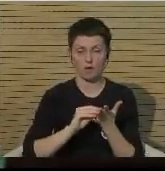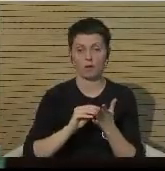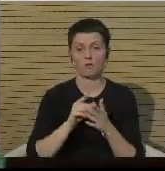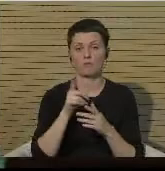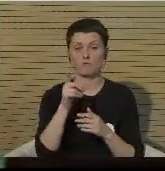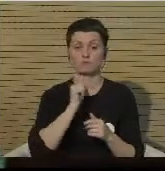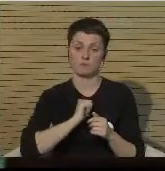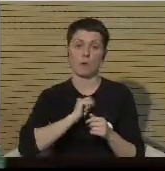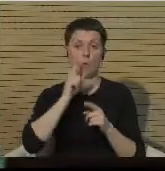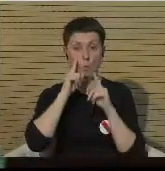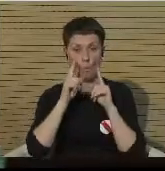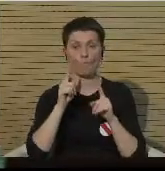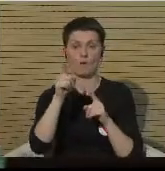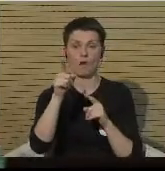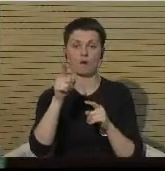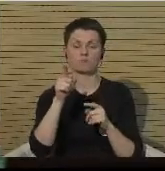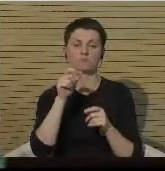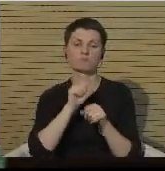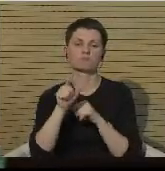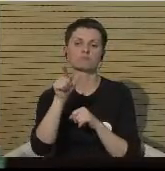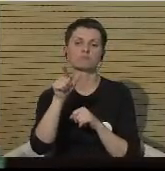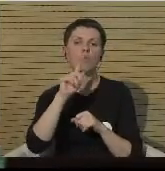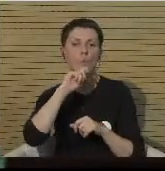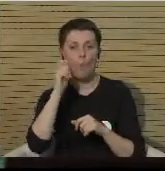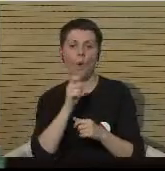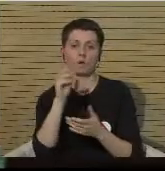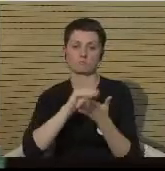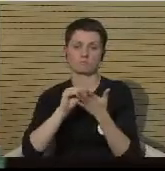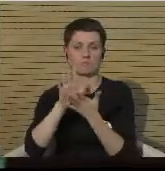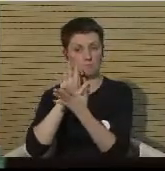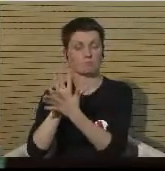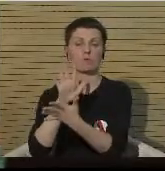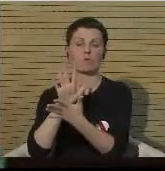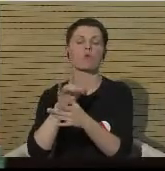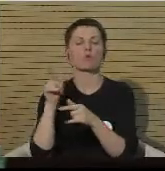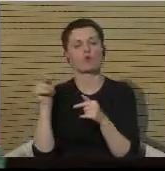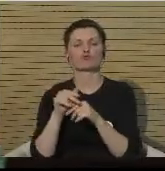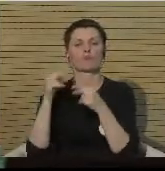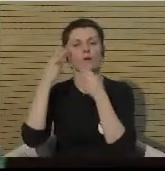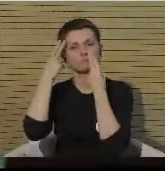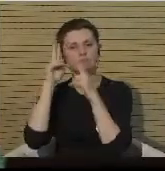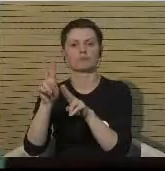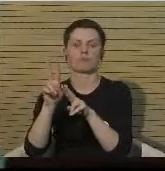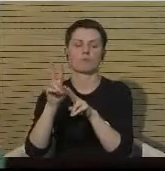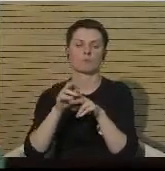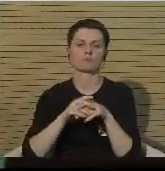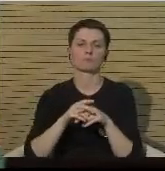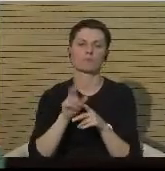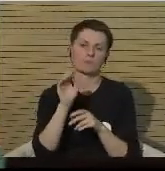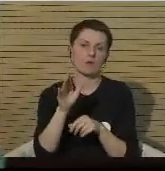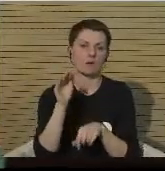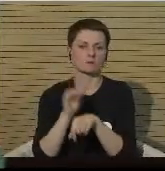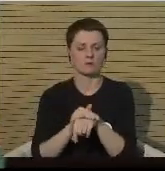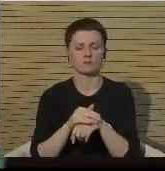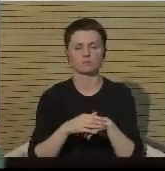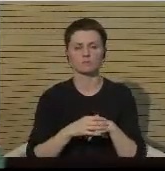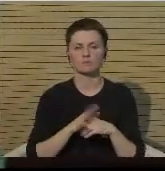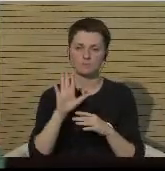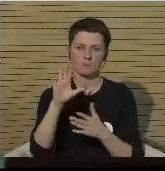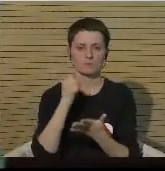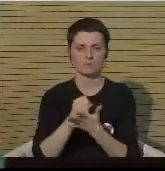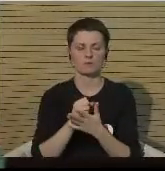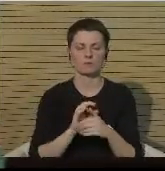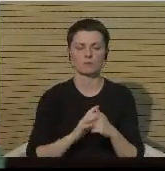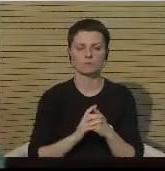Yuri says that when a writer considers himself Ukrainian, he is Ukrainian